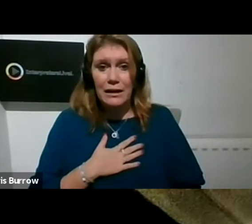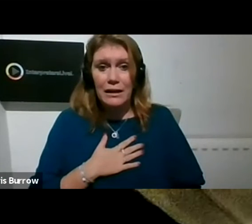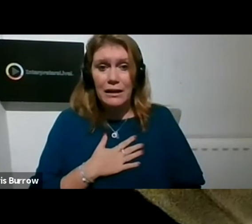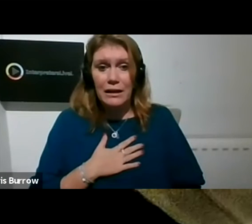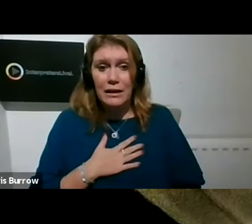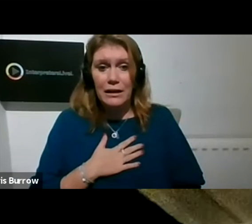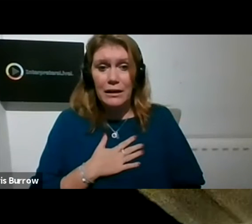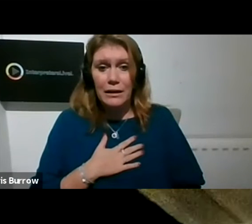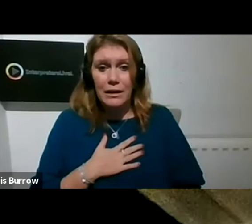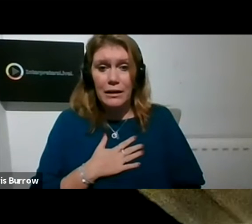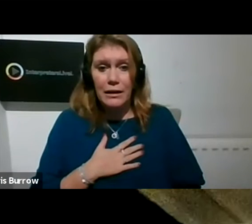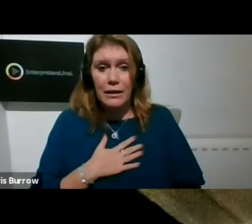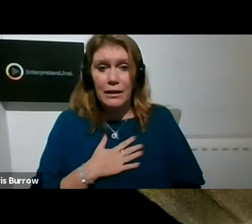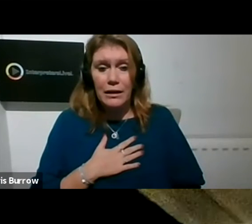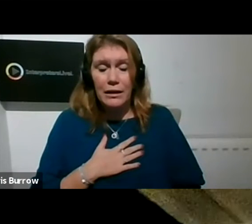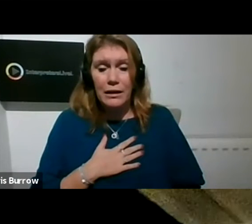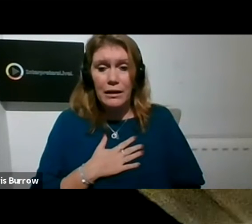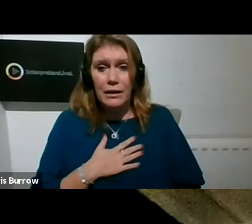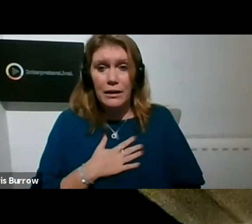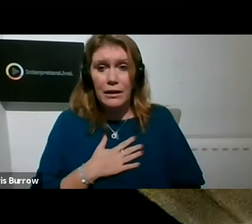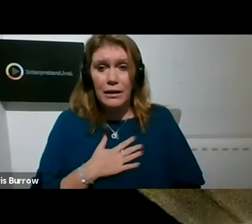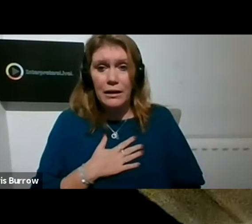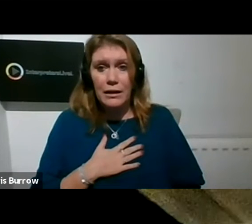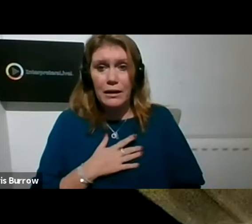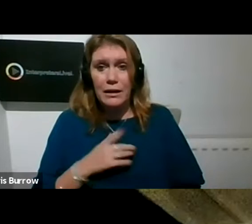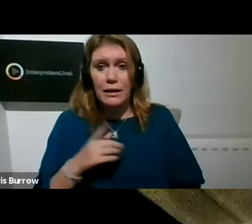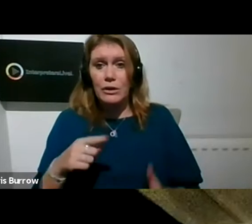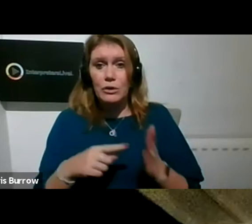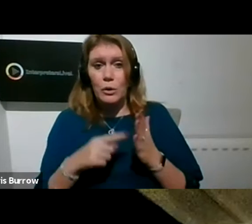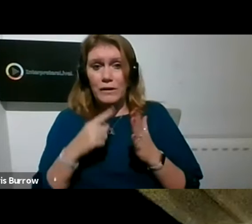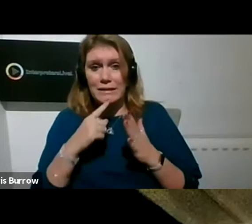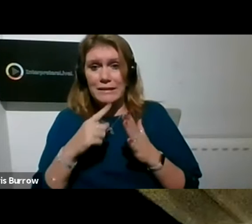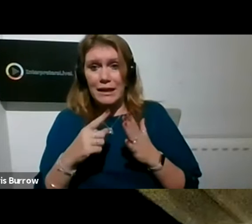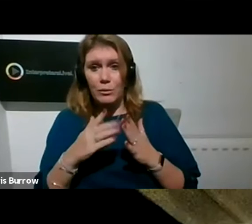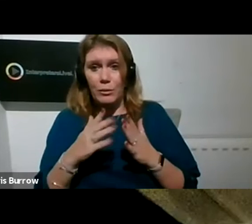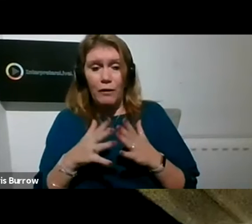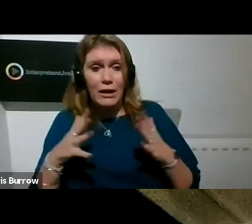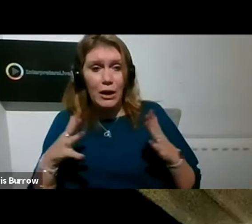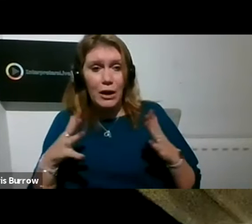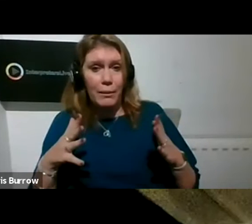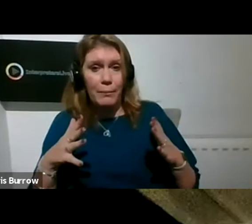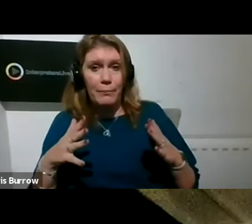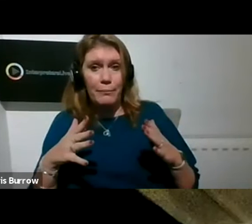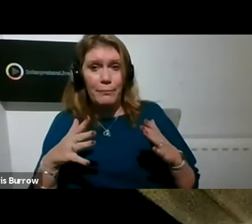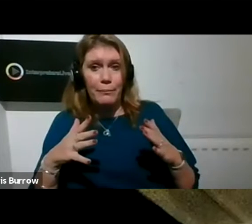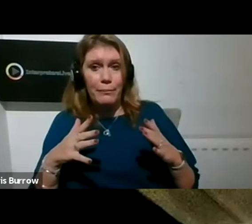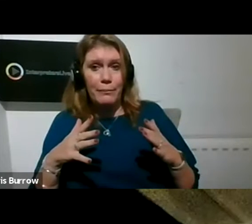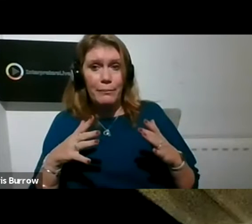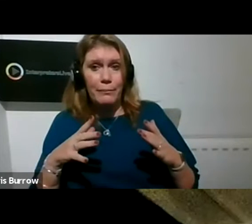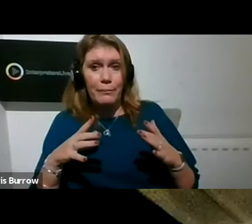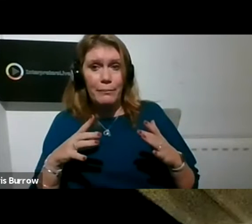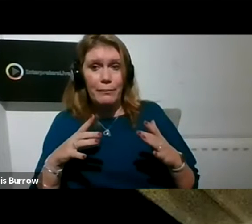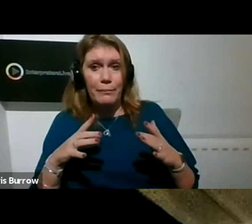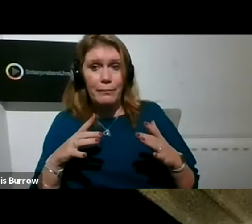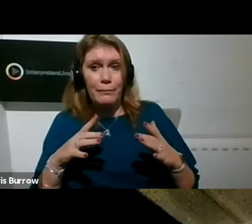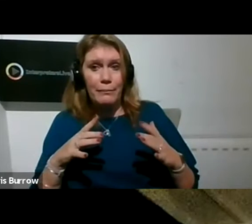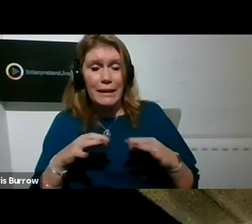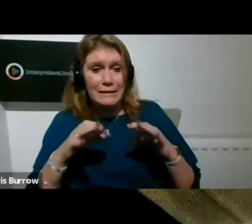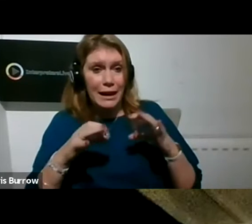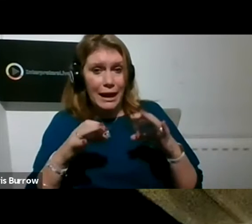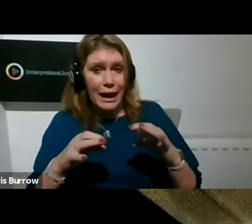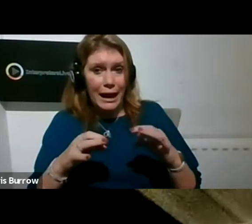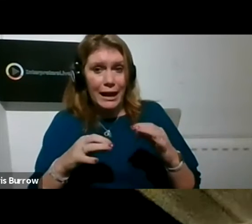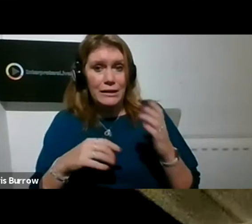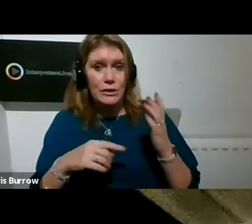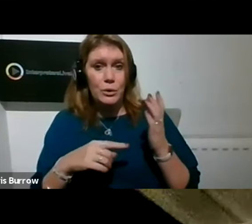quality on stage. We're on a really big delay, and I think Amble might come back in over me in a second, but I